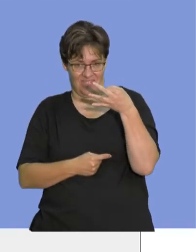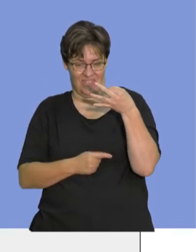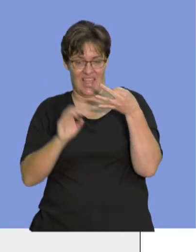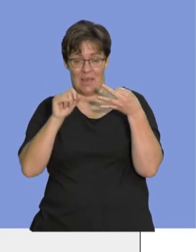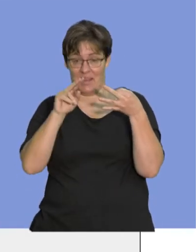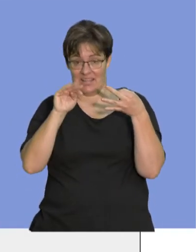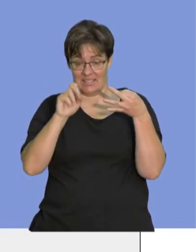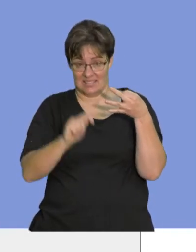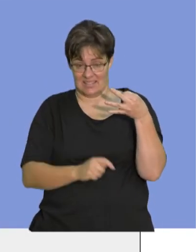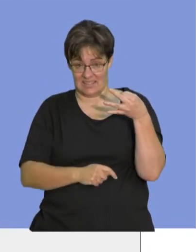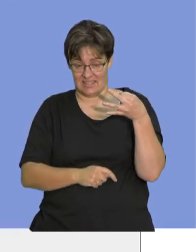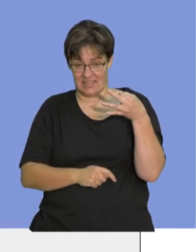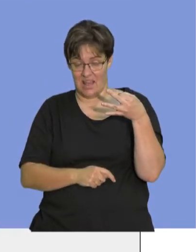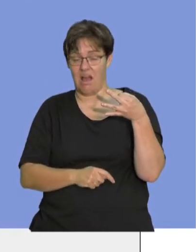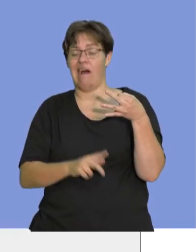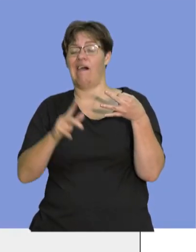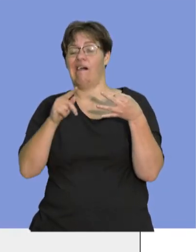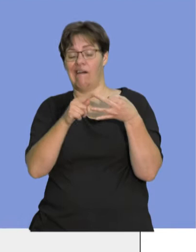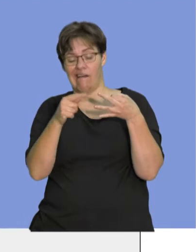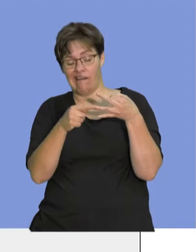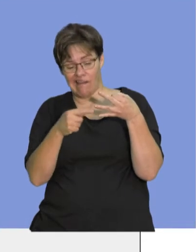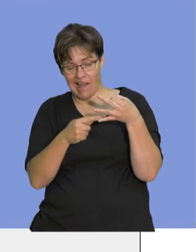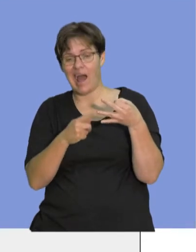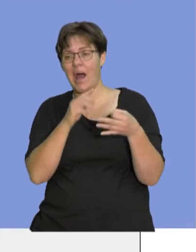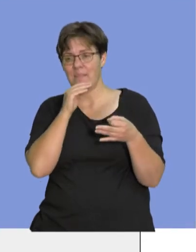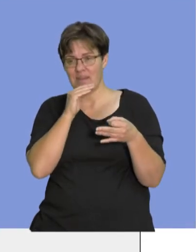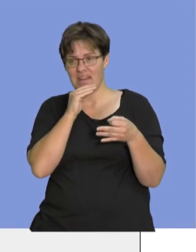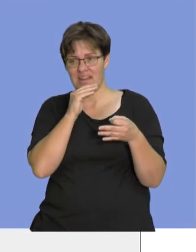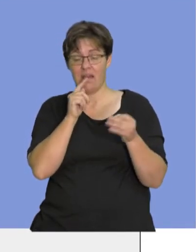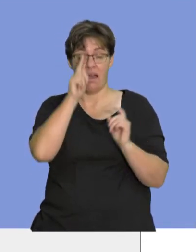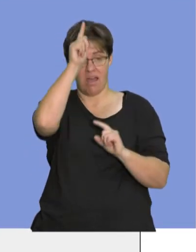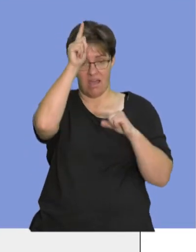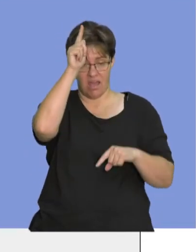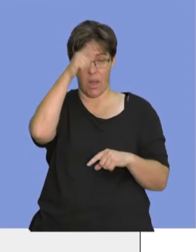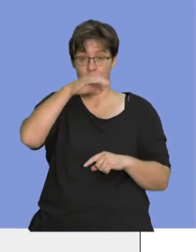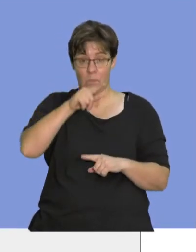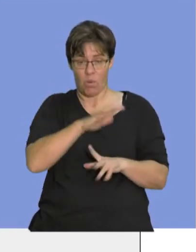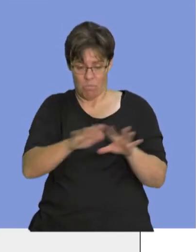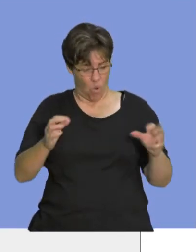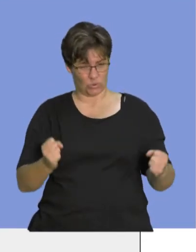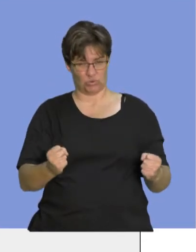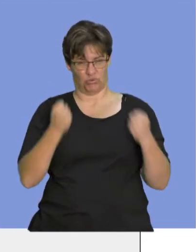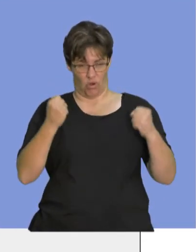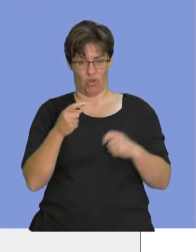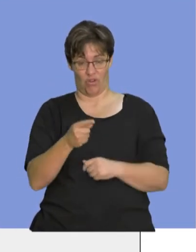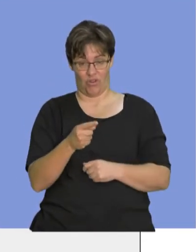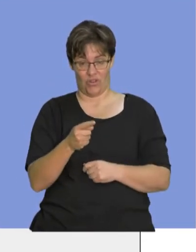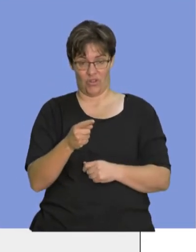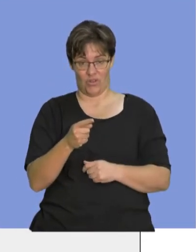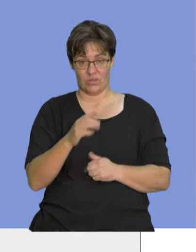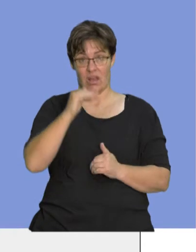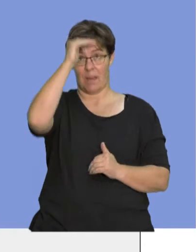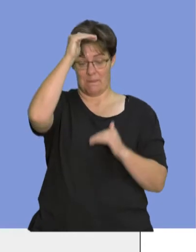elements, okay? So, and again, you'll realize that the field is actually stronger at the poles. So the upper part of